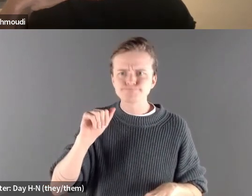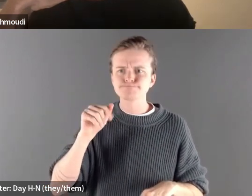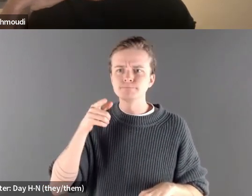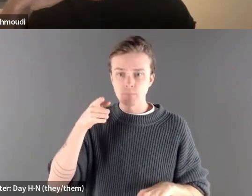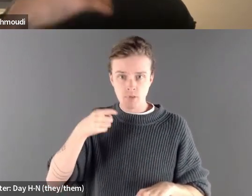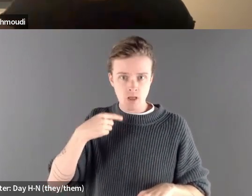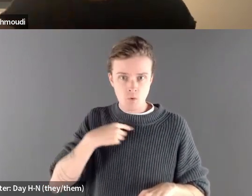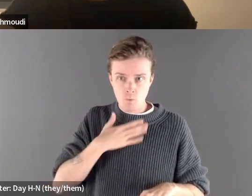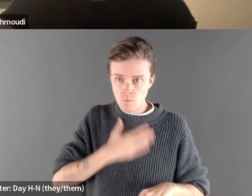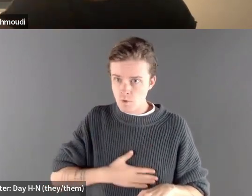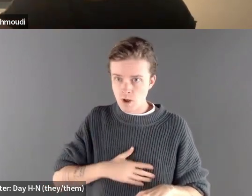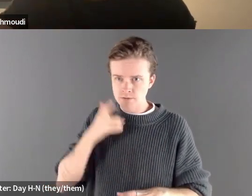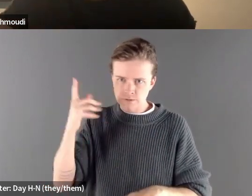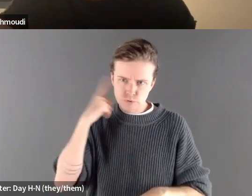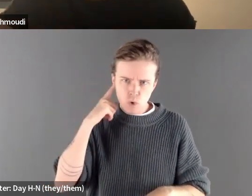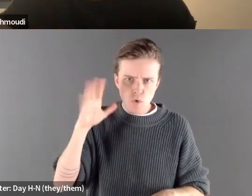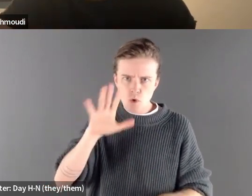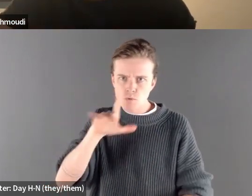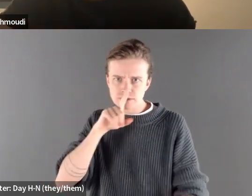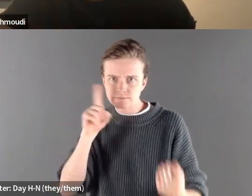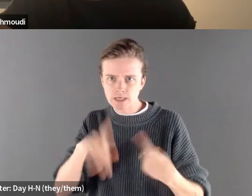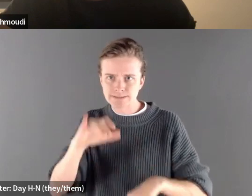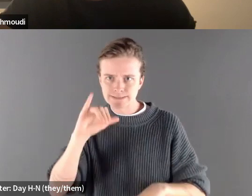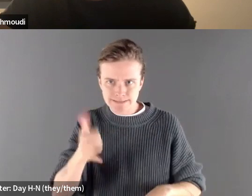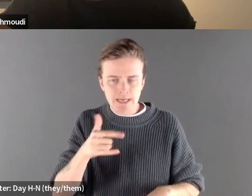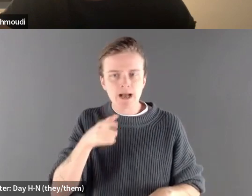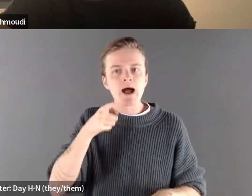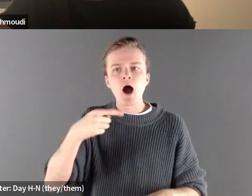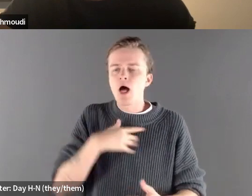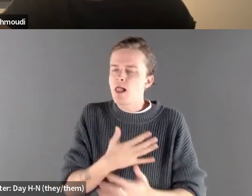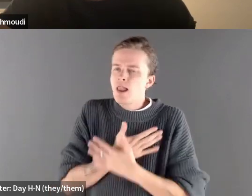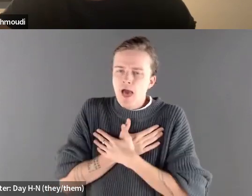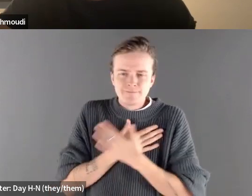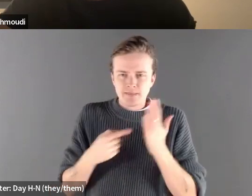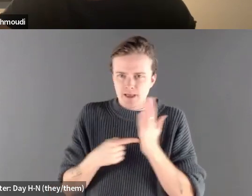I love technology, so exciting. Something like this happens.